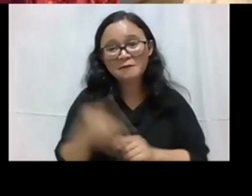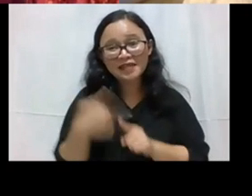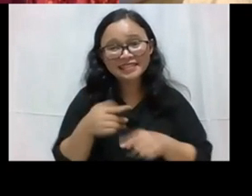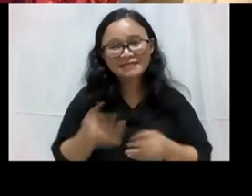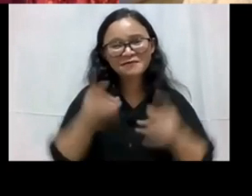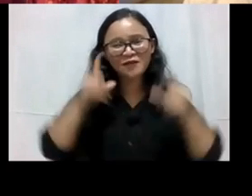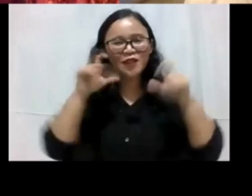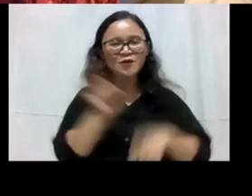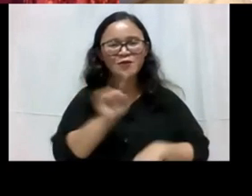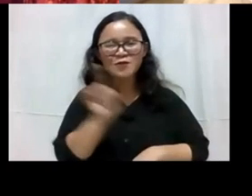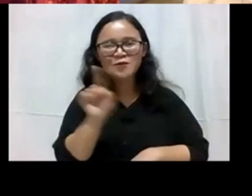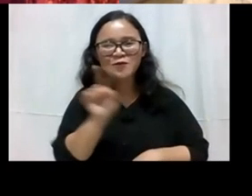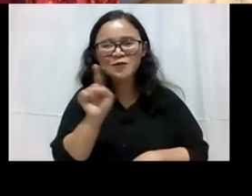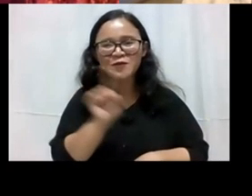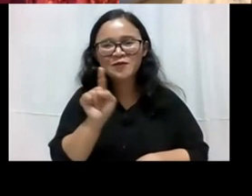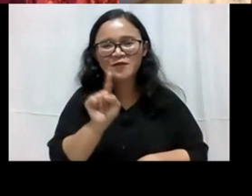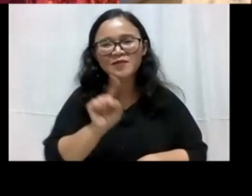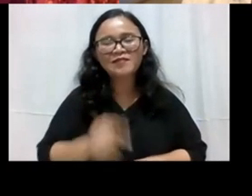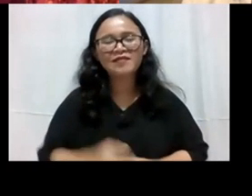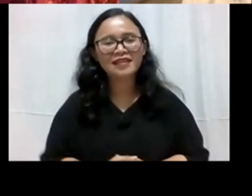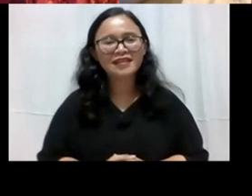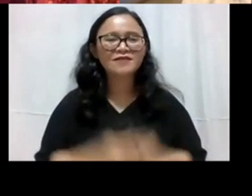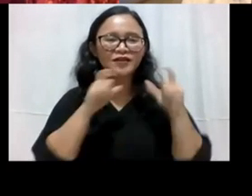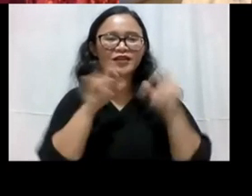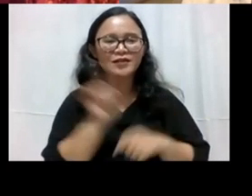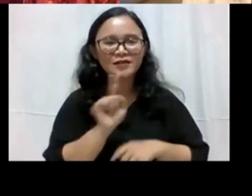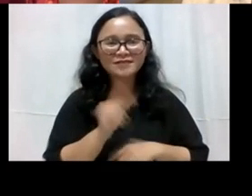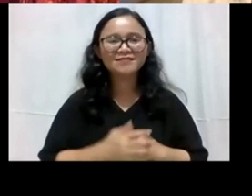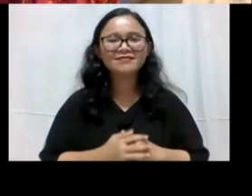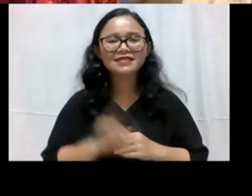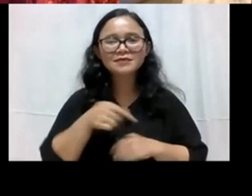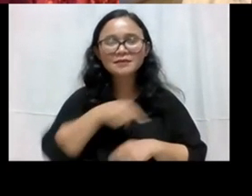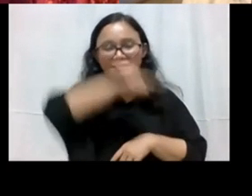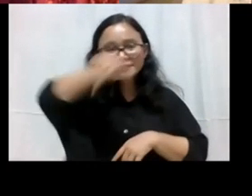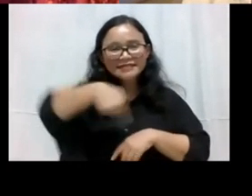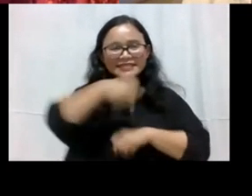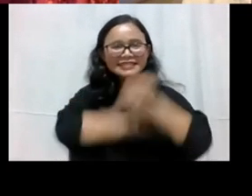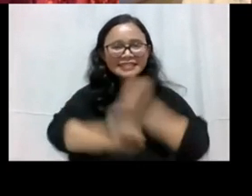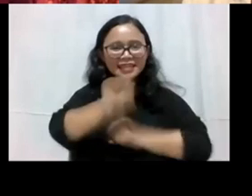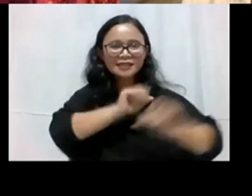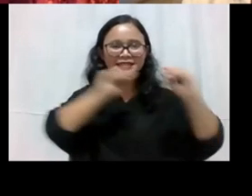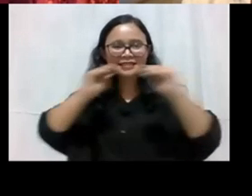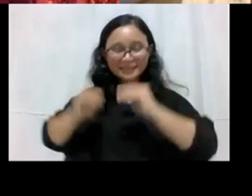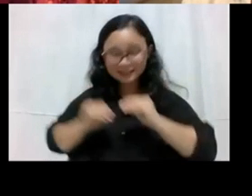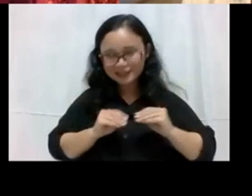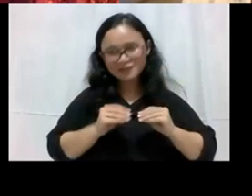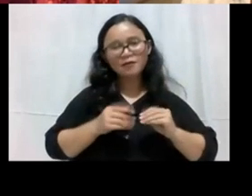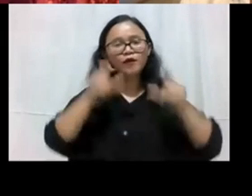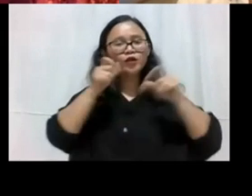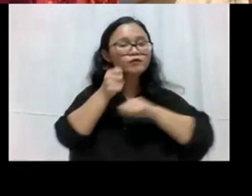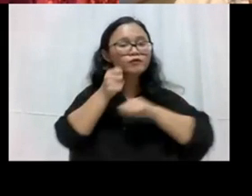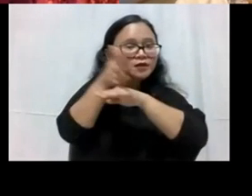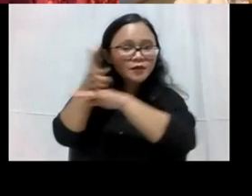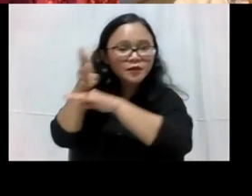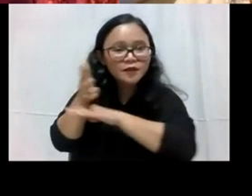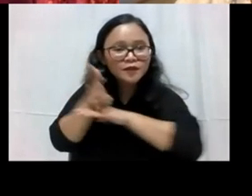together, so that we have documentation of this wonderful conversation we have today. Yeah, Thank you